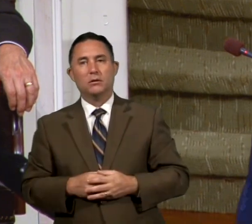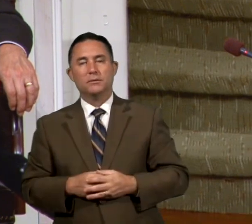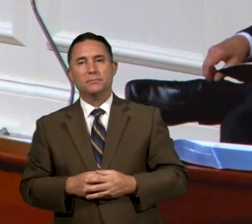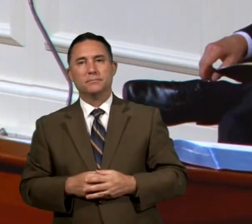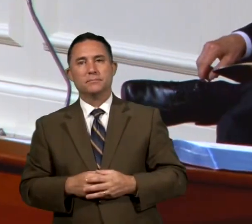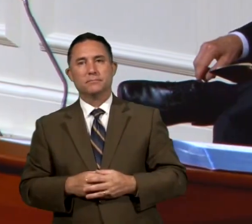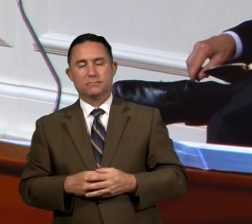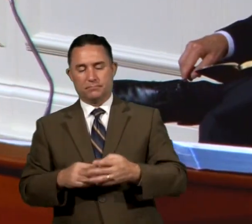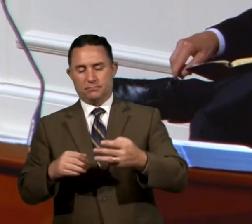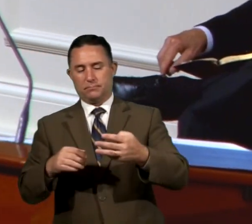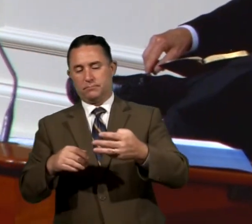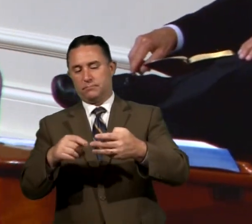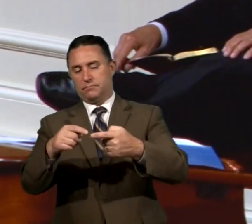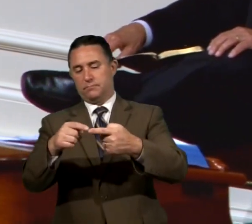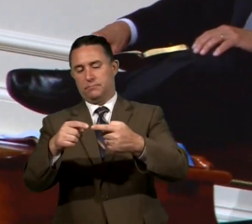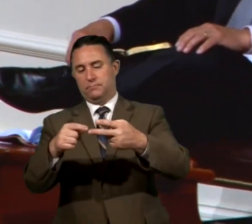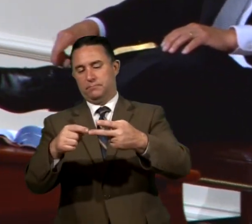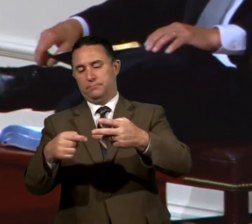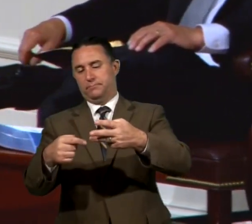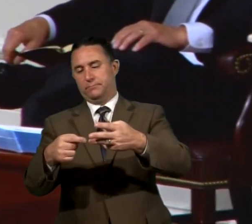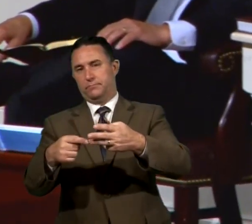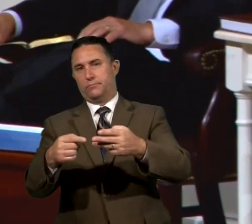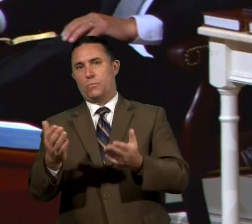Then I have a third appeal.